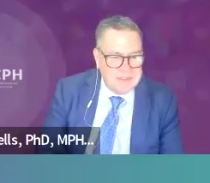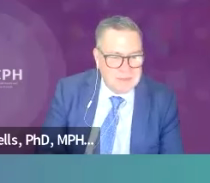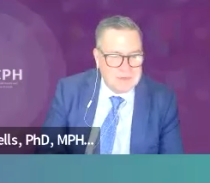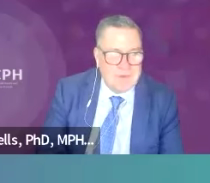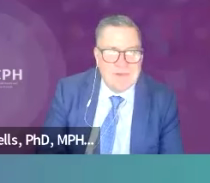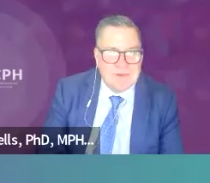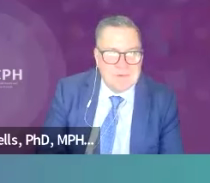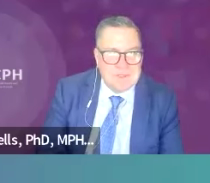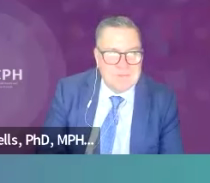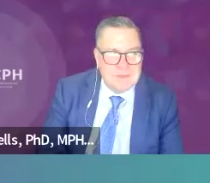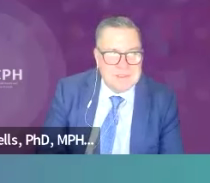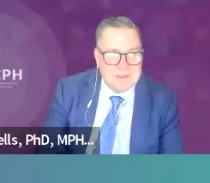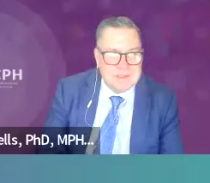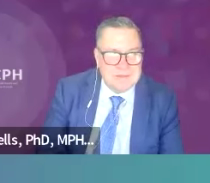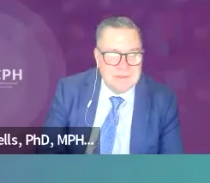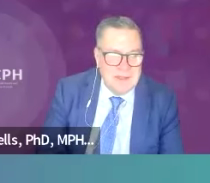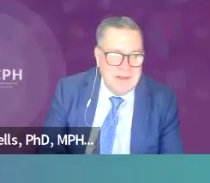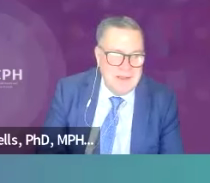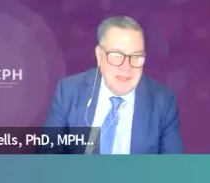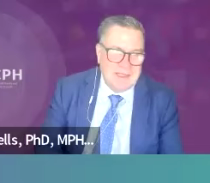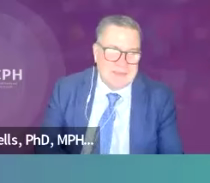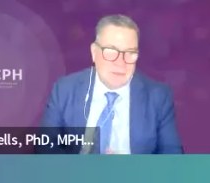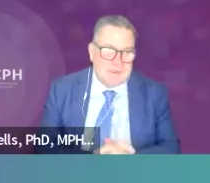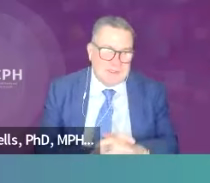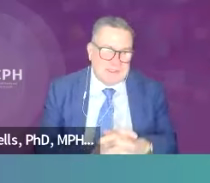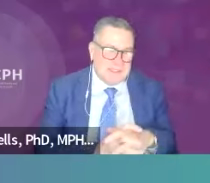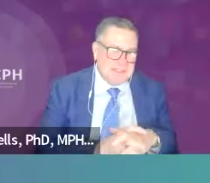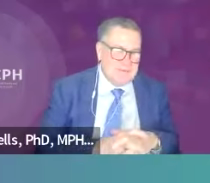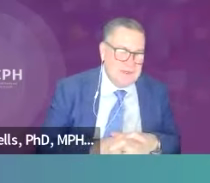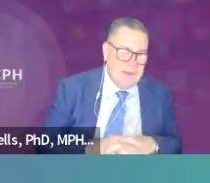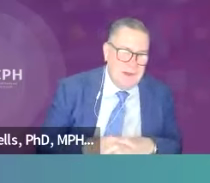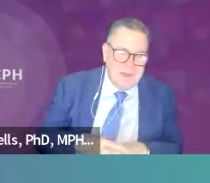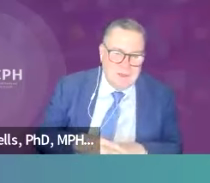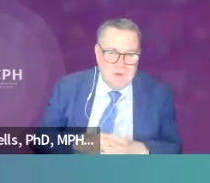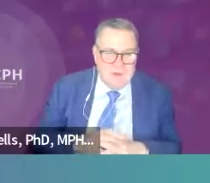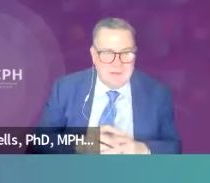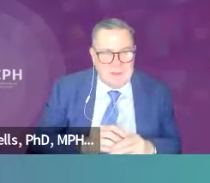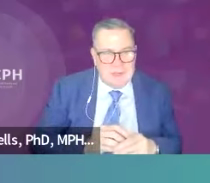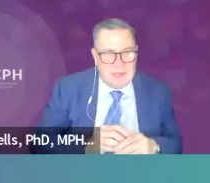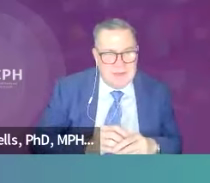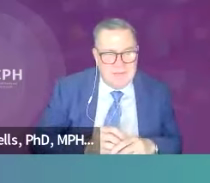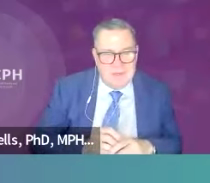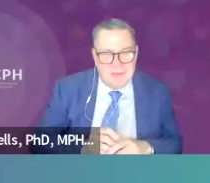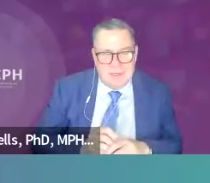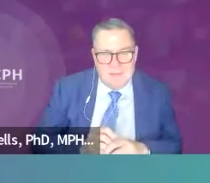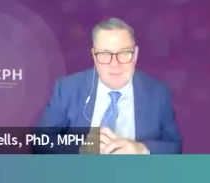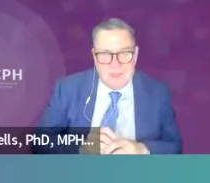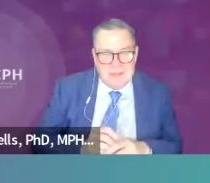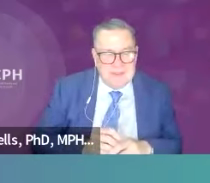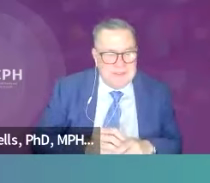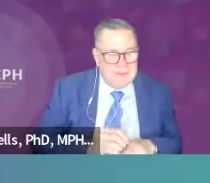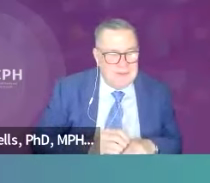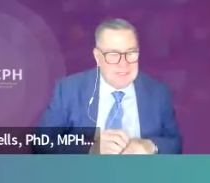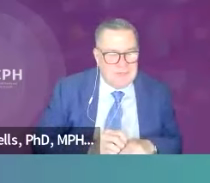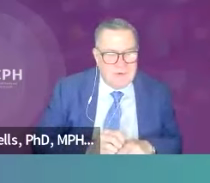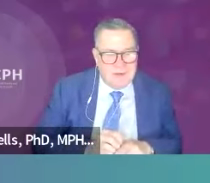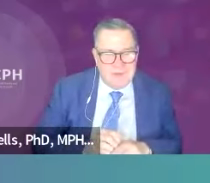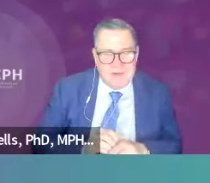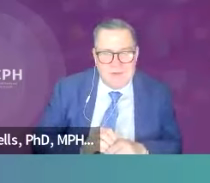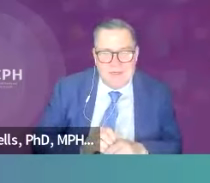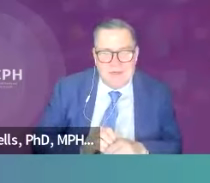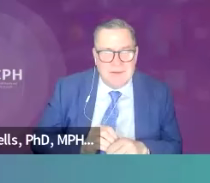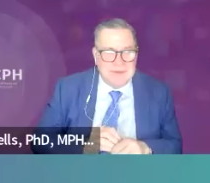equity researcher at the University of Minnesota and has worked extensively with a lot of the Center